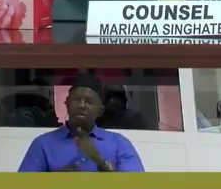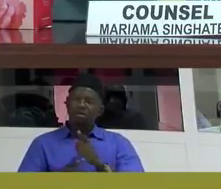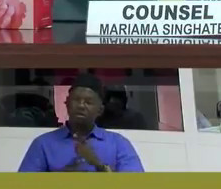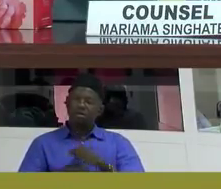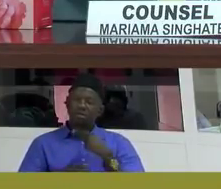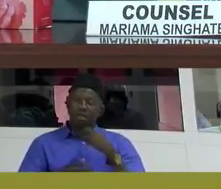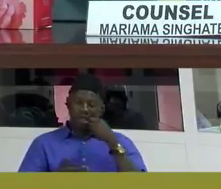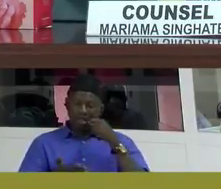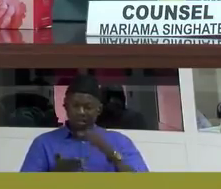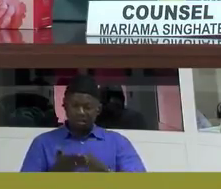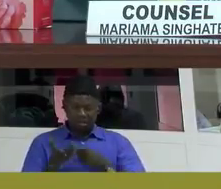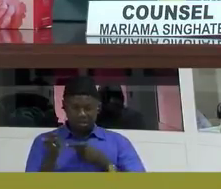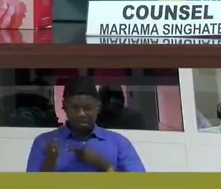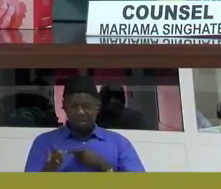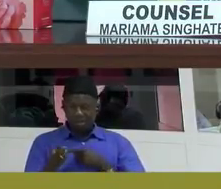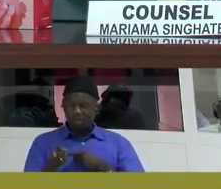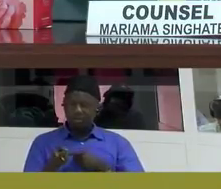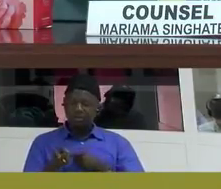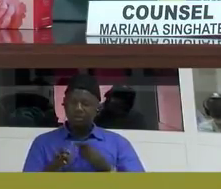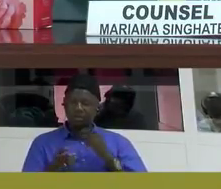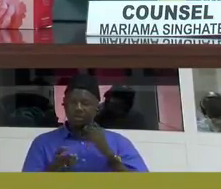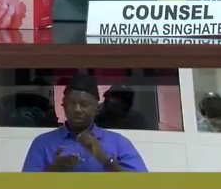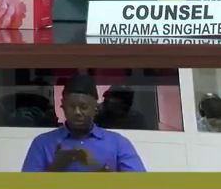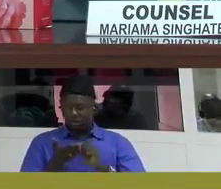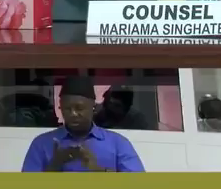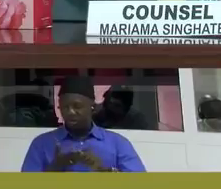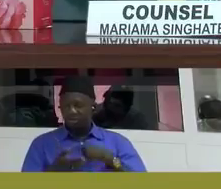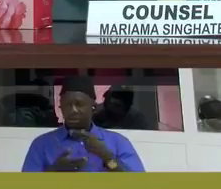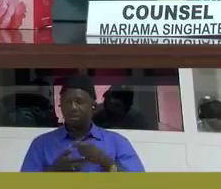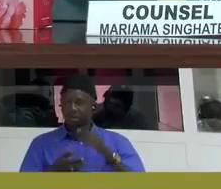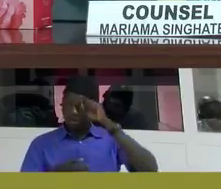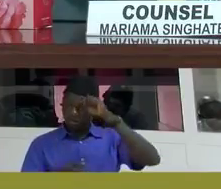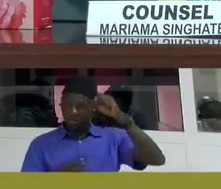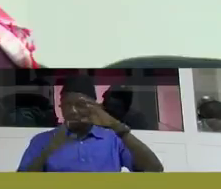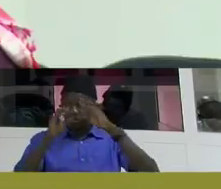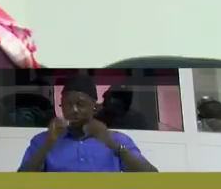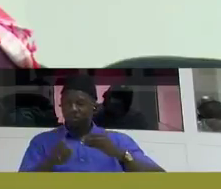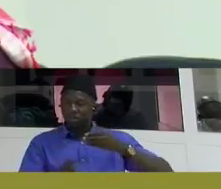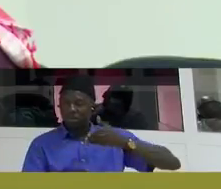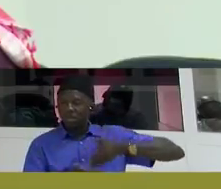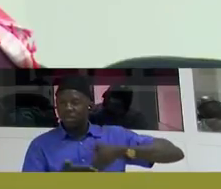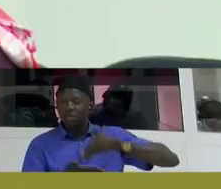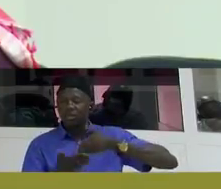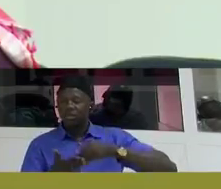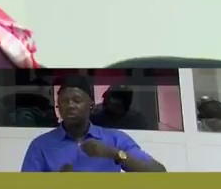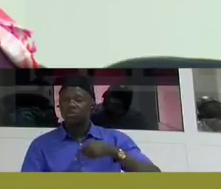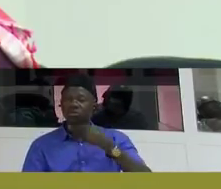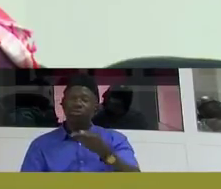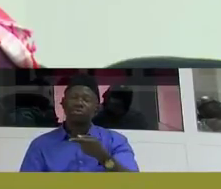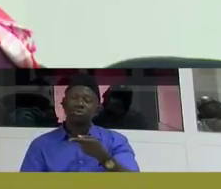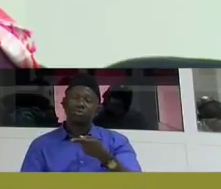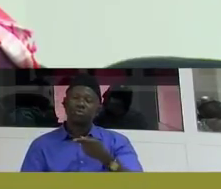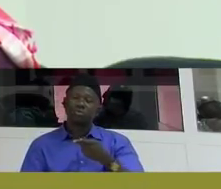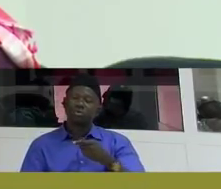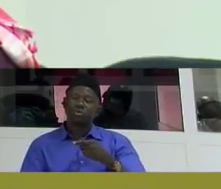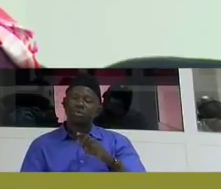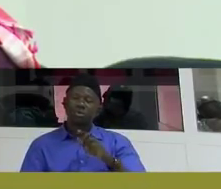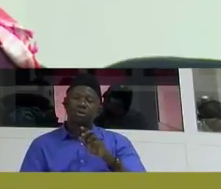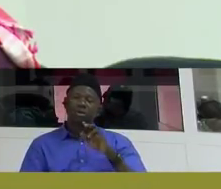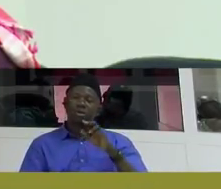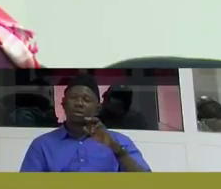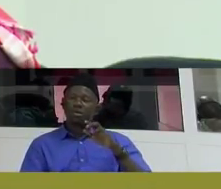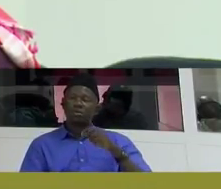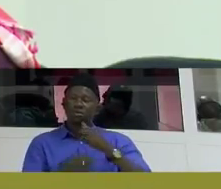the letter written by State House was addressed to Most Reverend